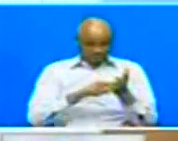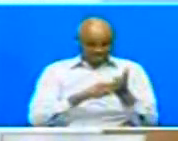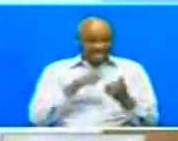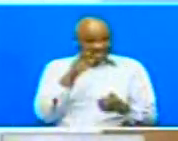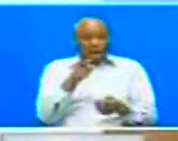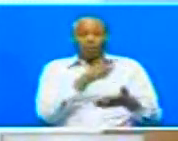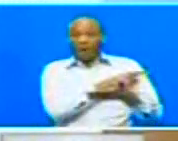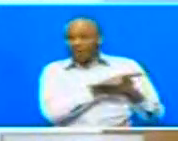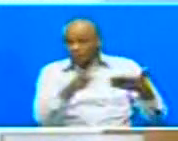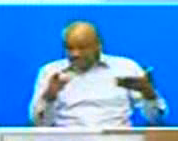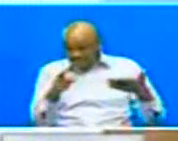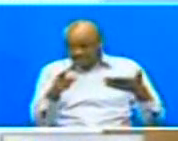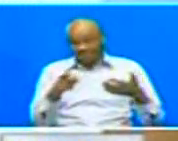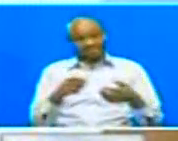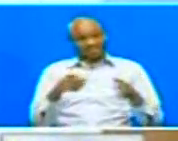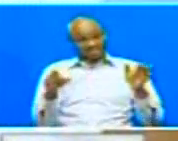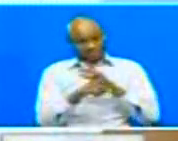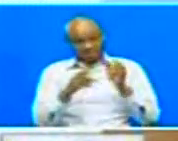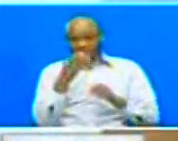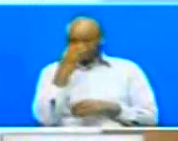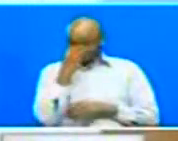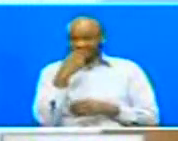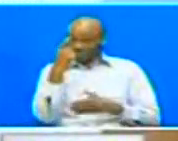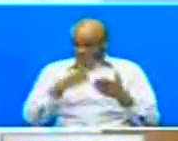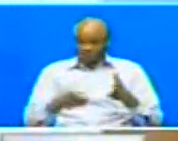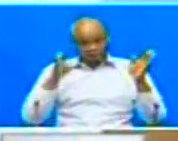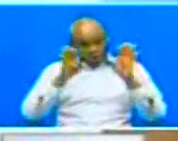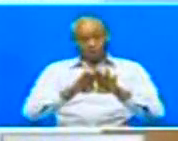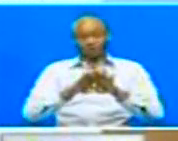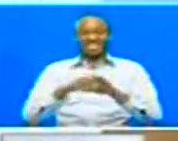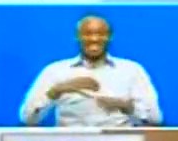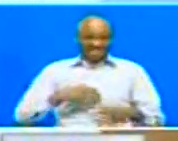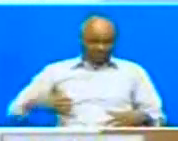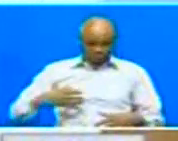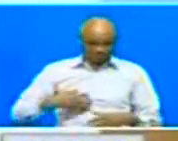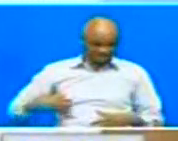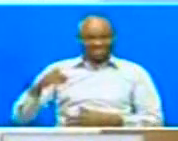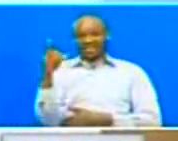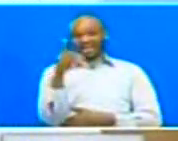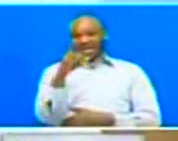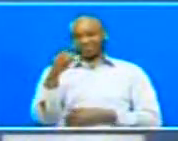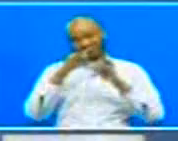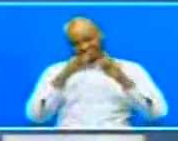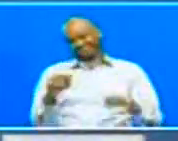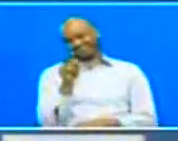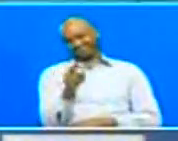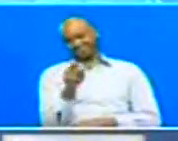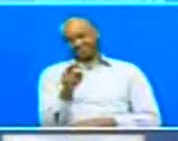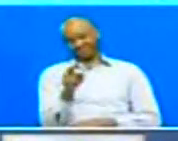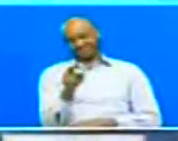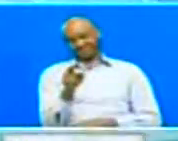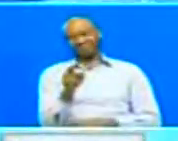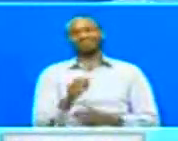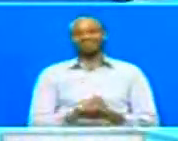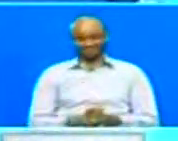was put forward to close the Dadaab refugee camp that is located in the country. It all kicked off with the Deputy